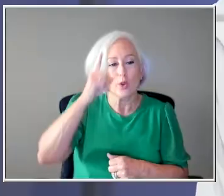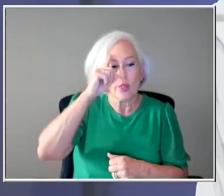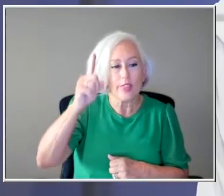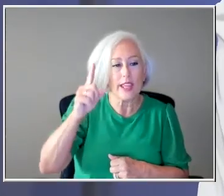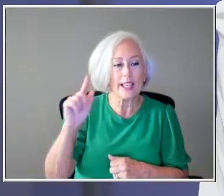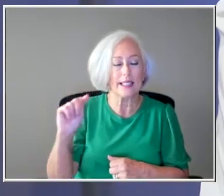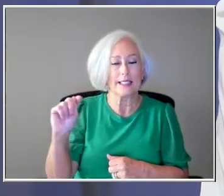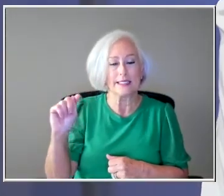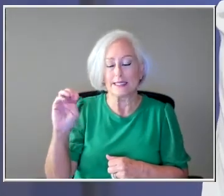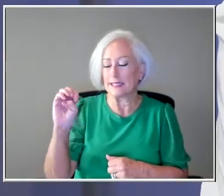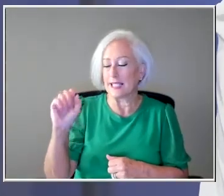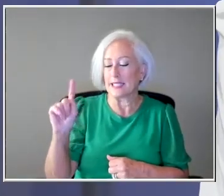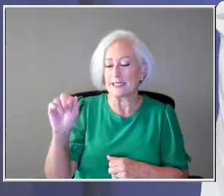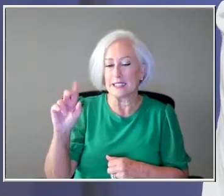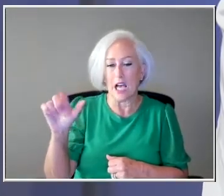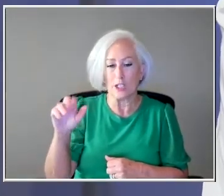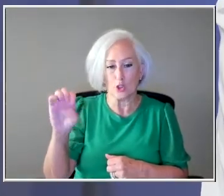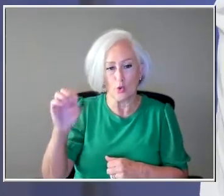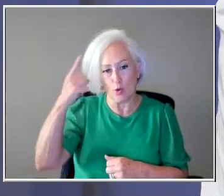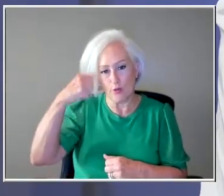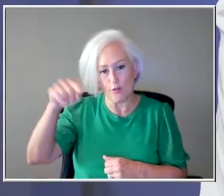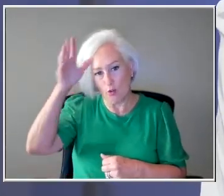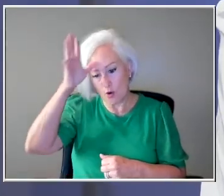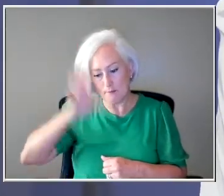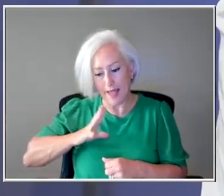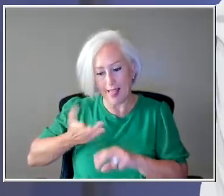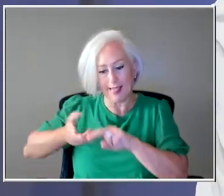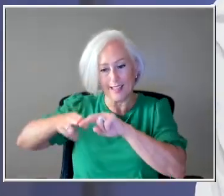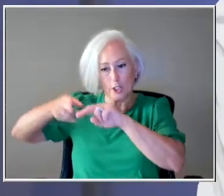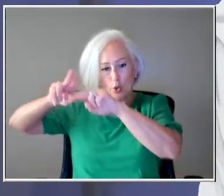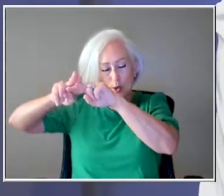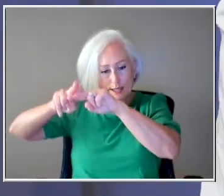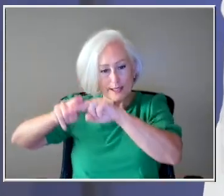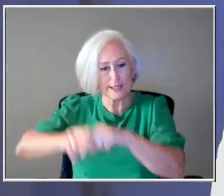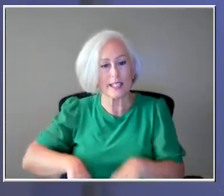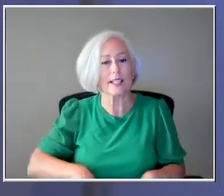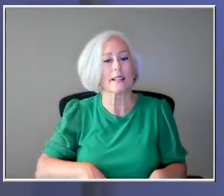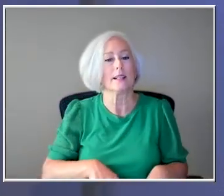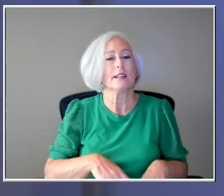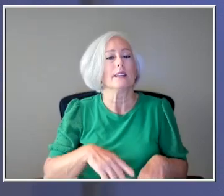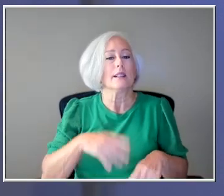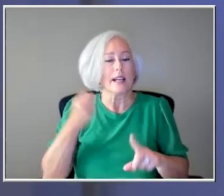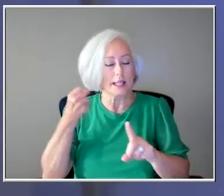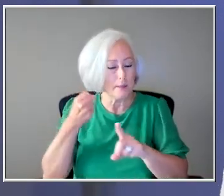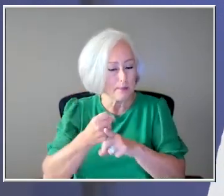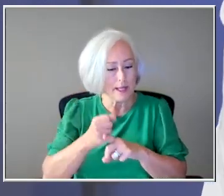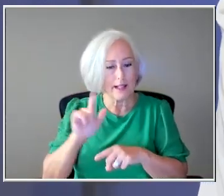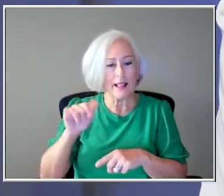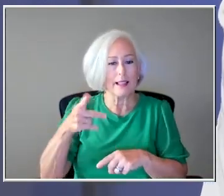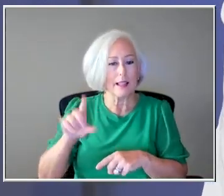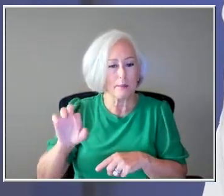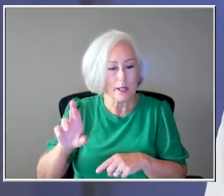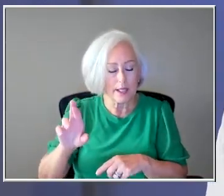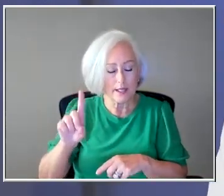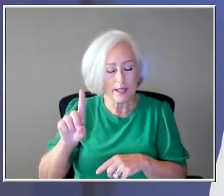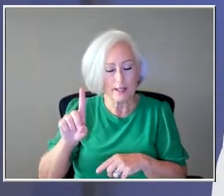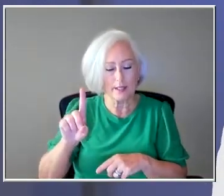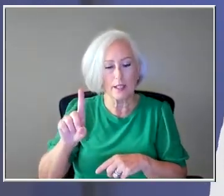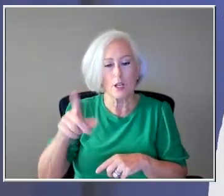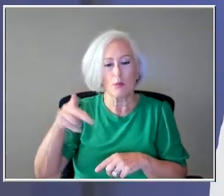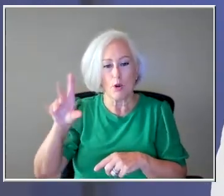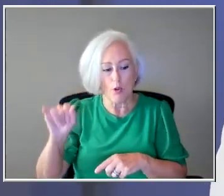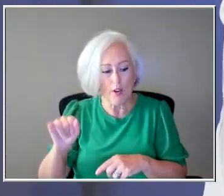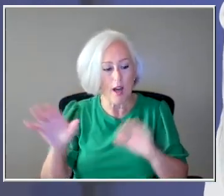in males and impact on the different components of the lipid profile versus increasing estrogen levels